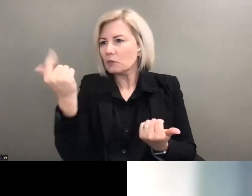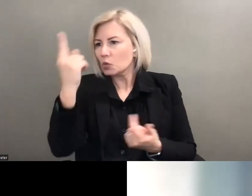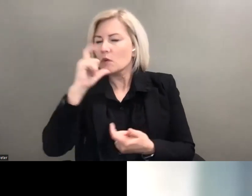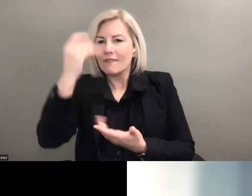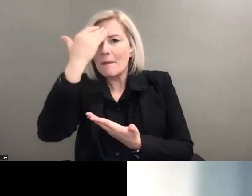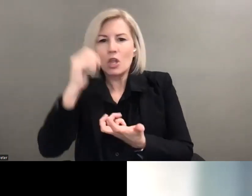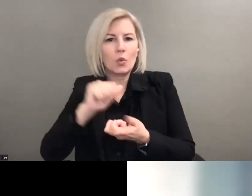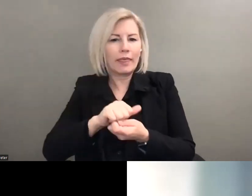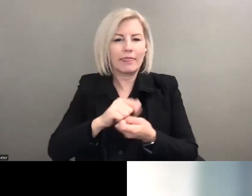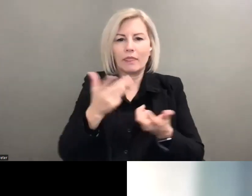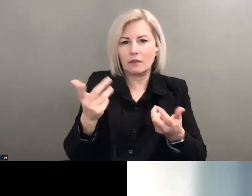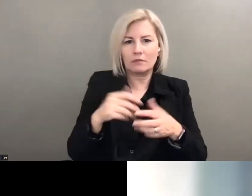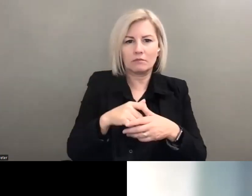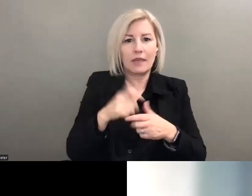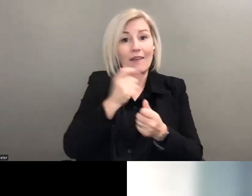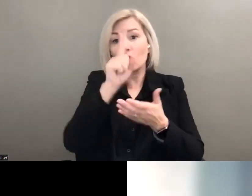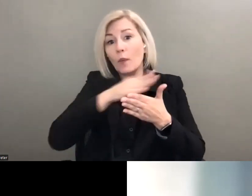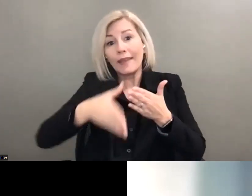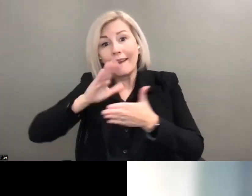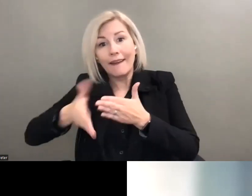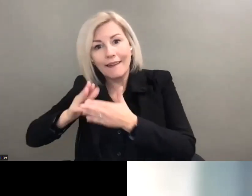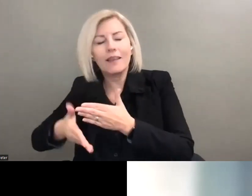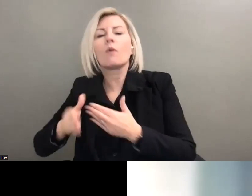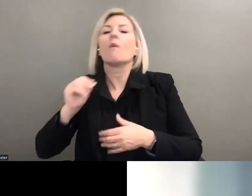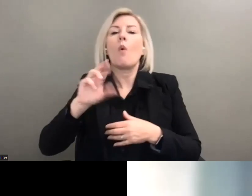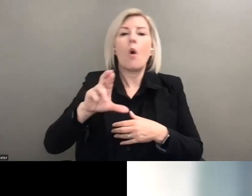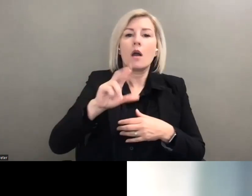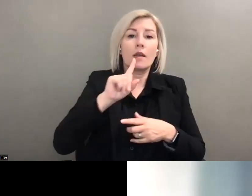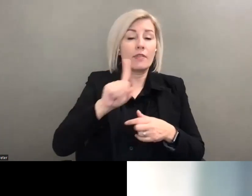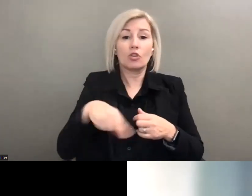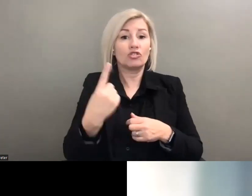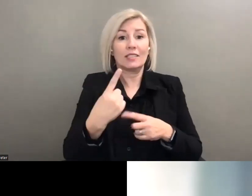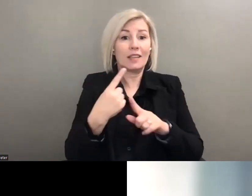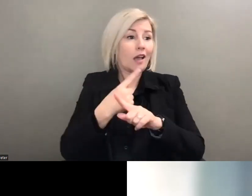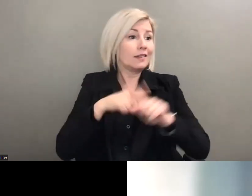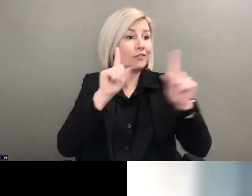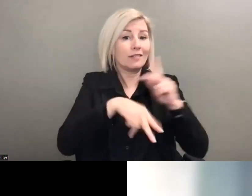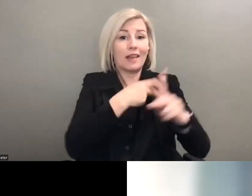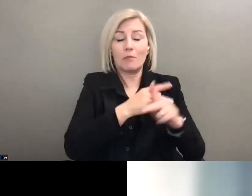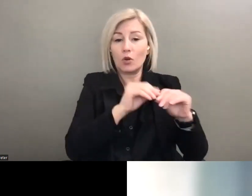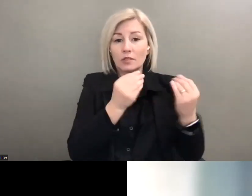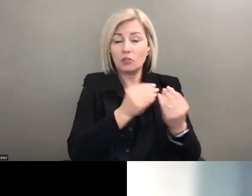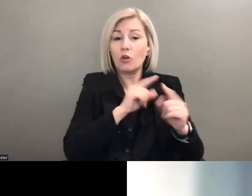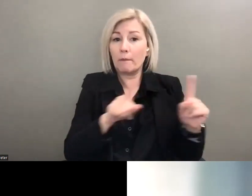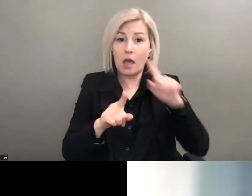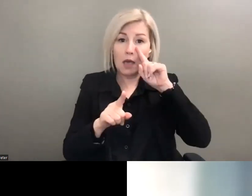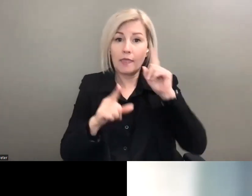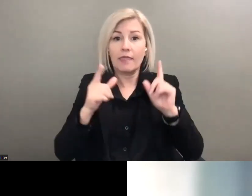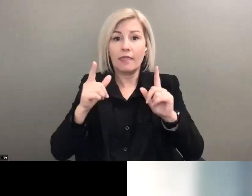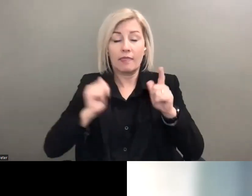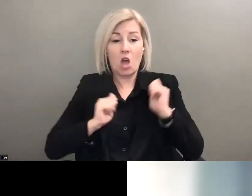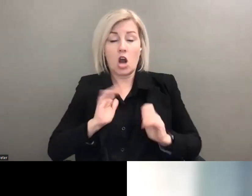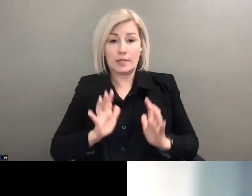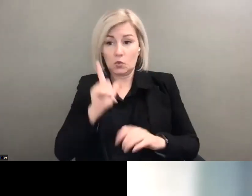a show, every weekend, or if they're primarily another type of organization, but the artist that they're working